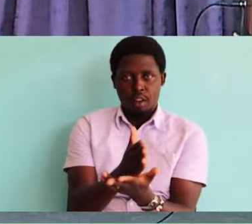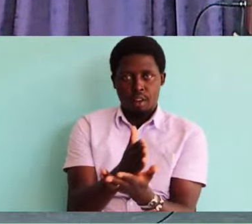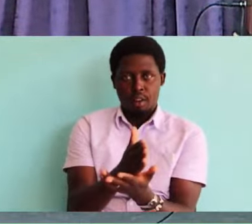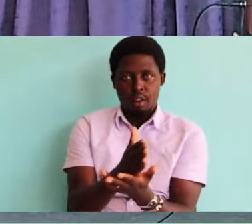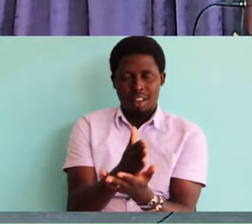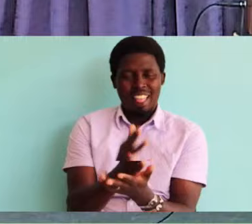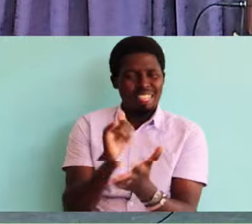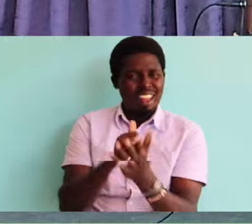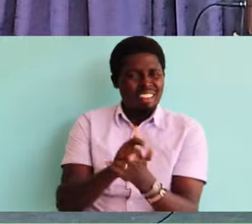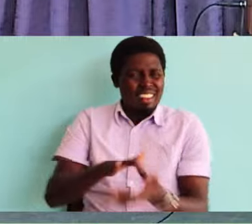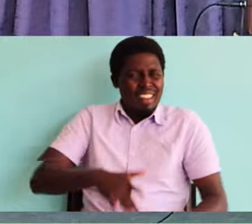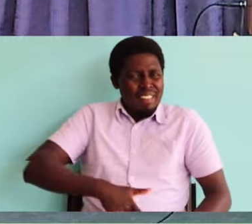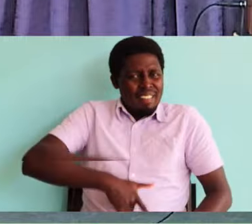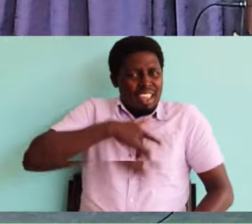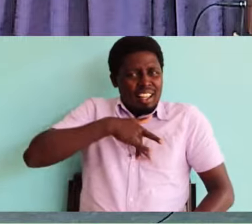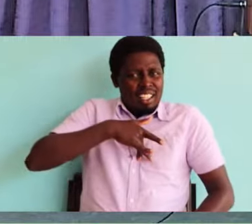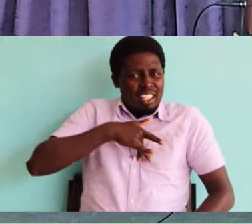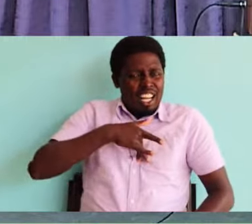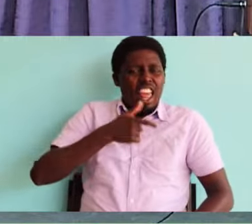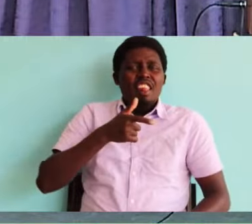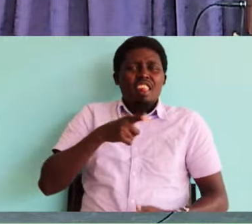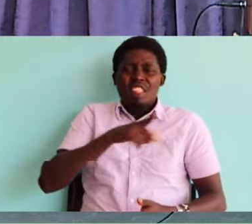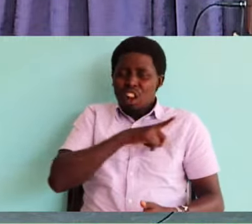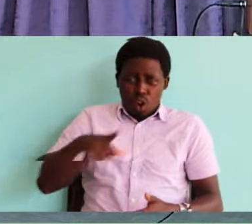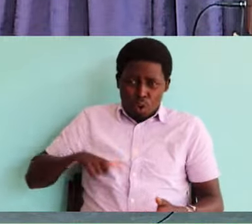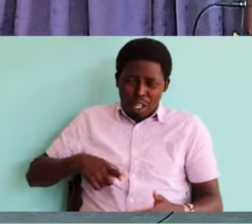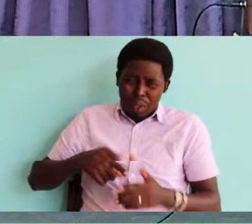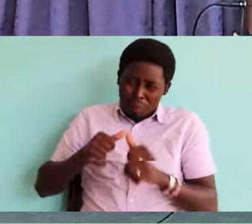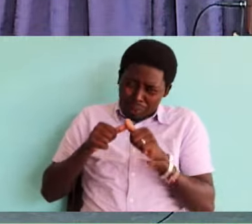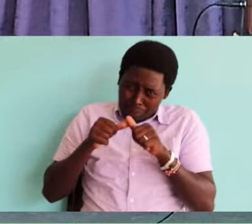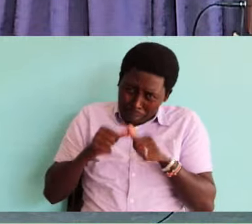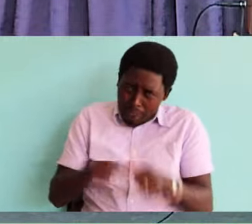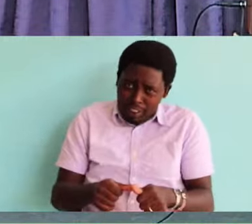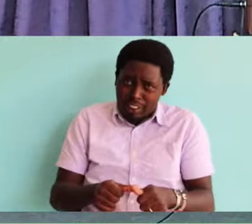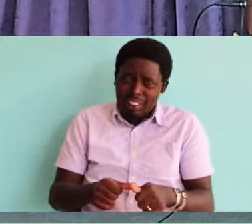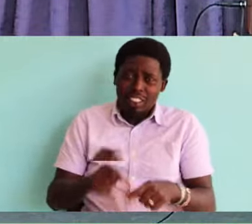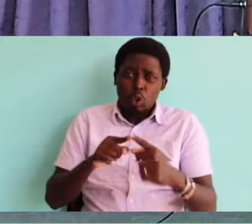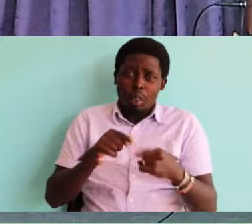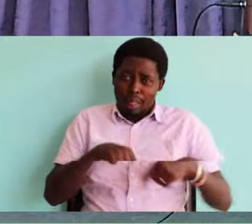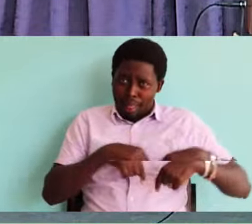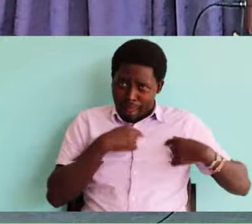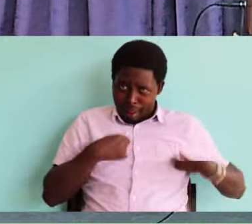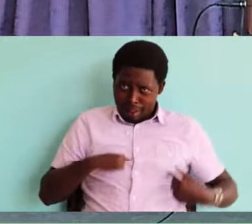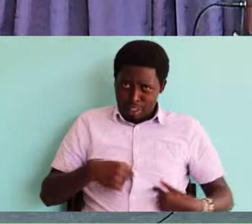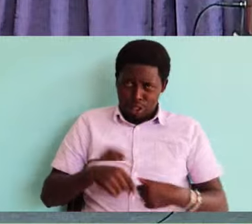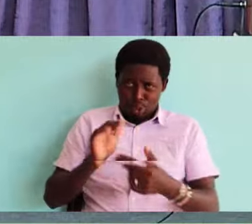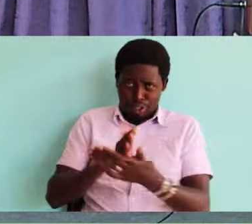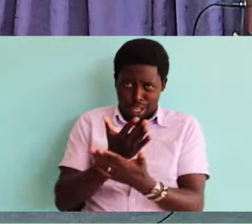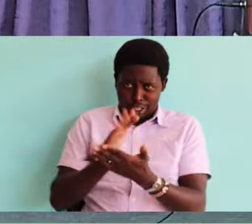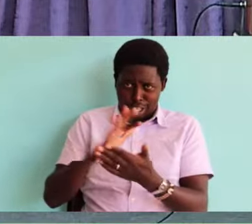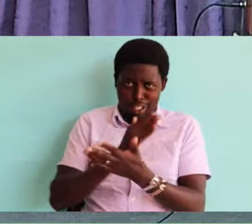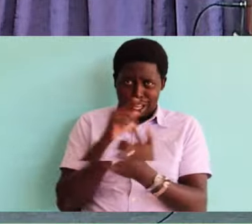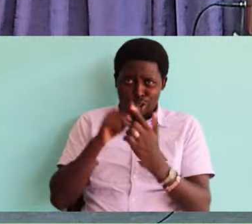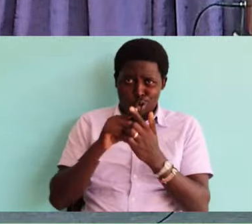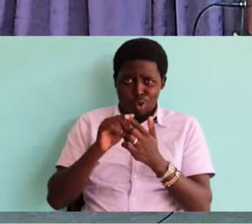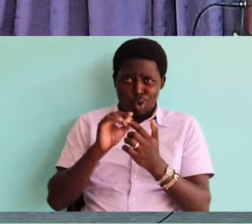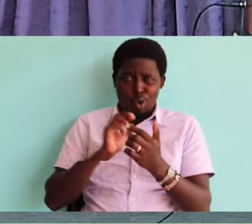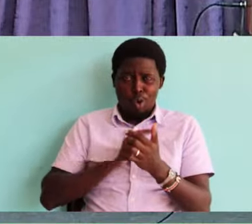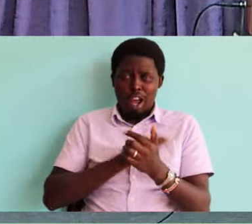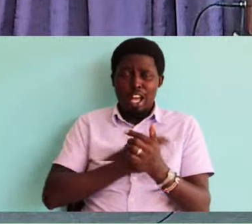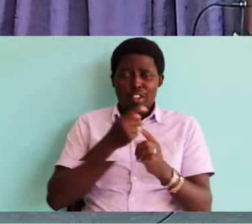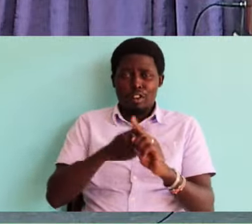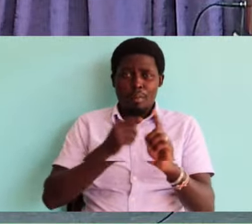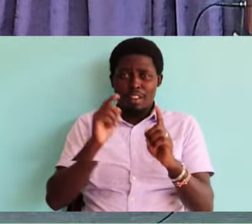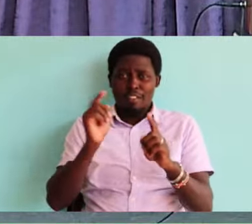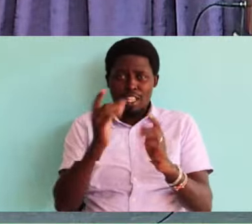that I felt the Lord was impressing in my heart to share with you from that passage. As I desire